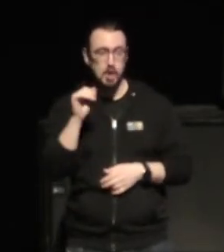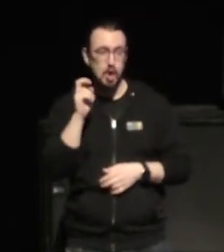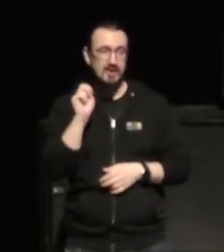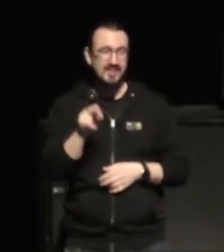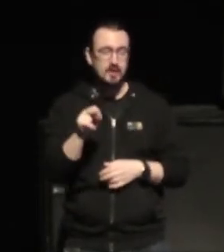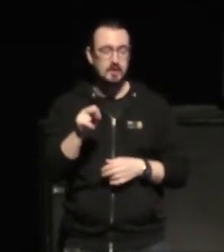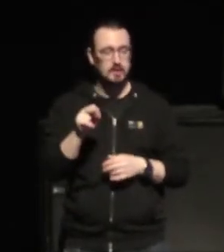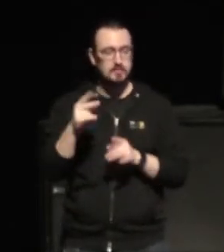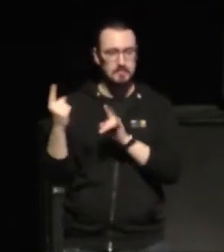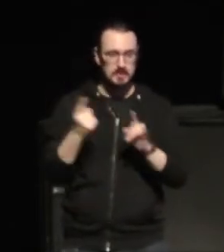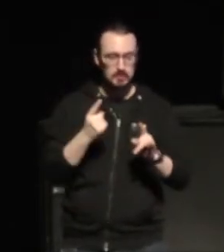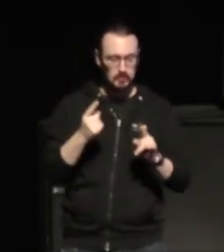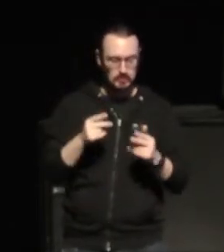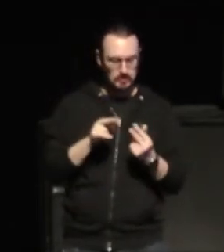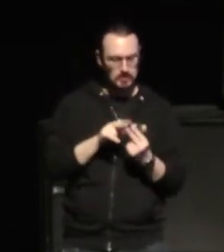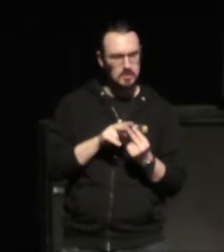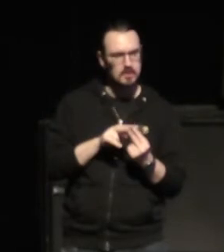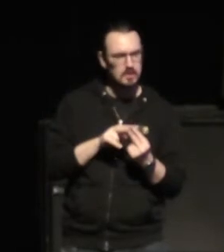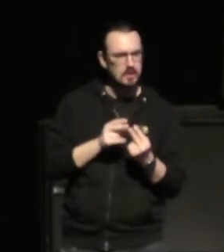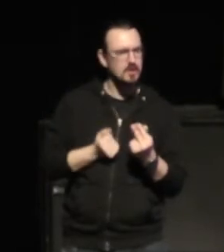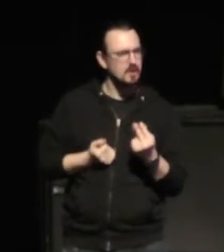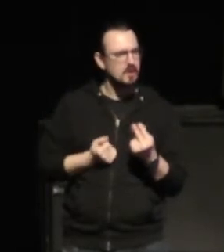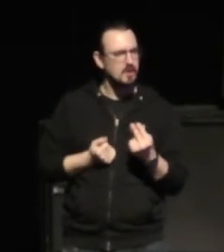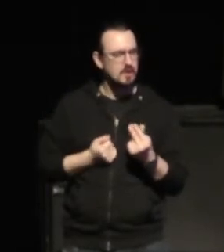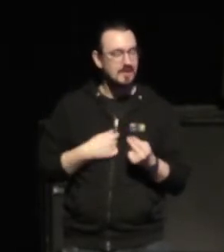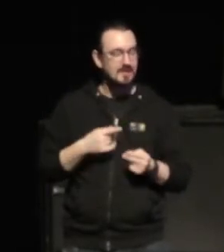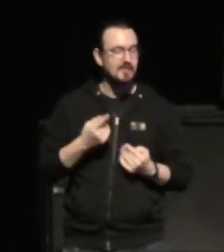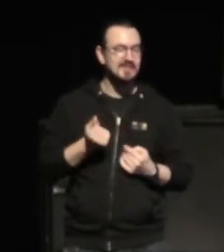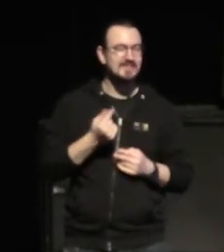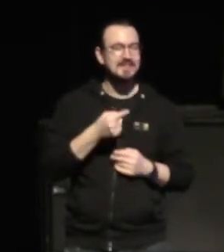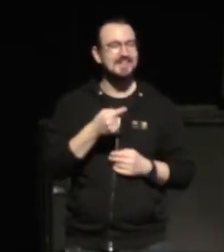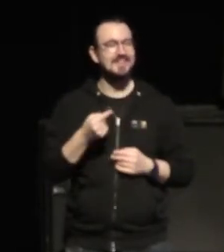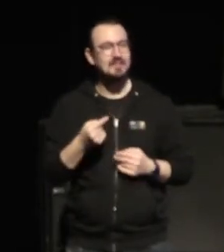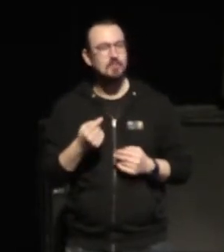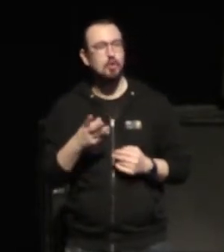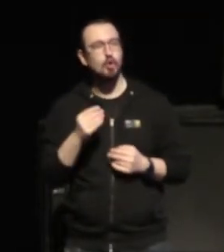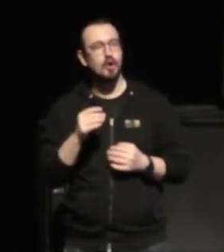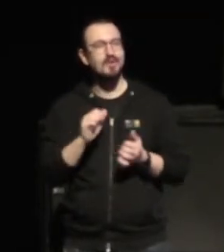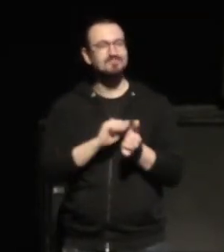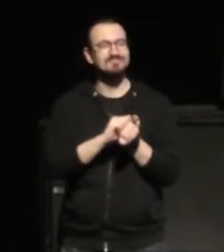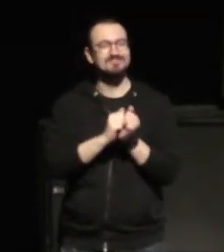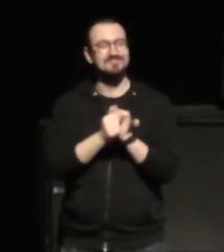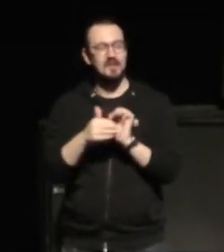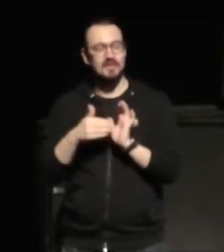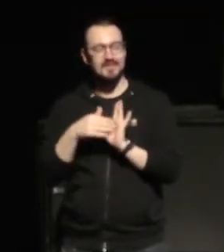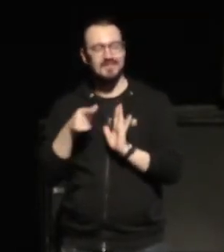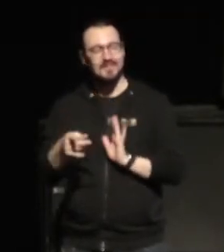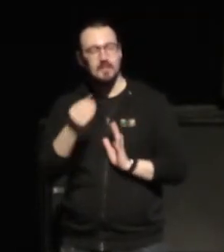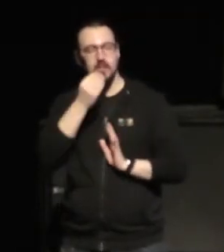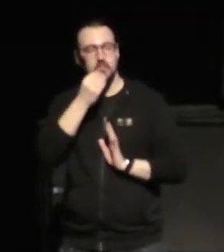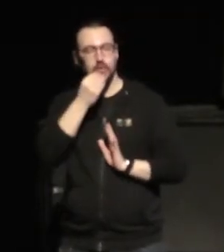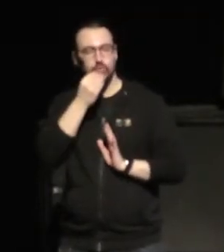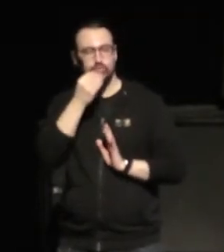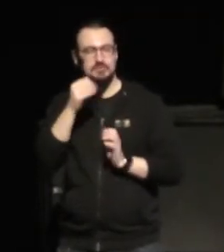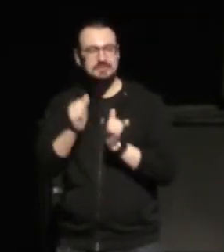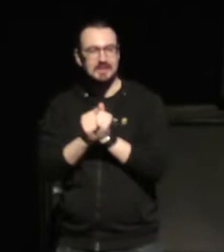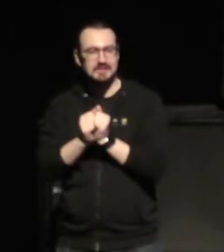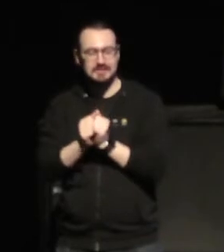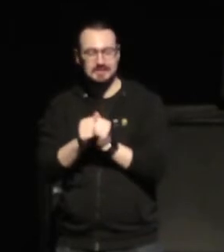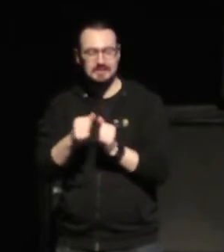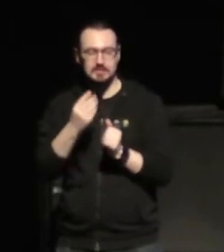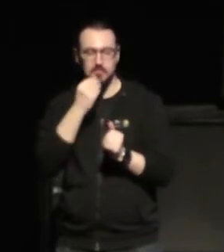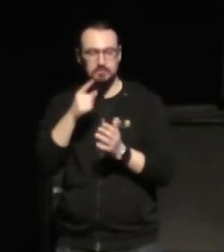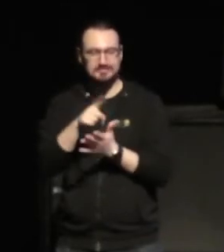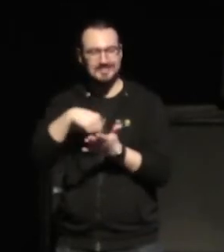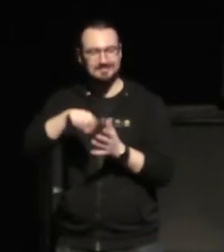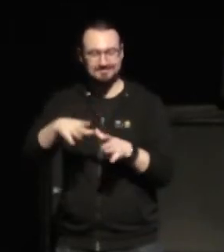And the downside was that, well, just changing to this diet will not be enough. And